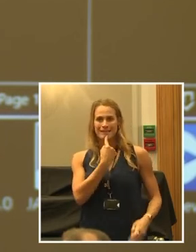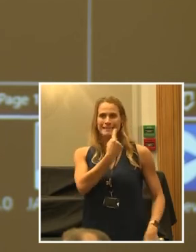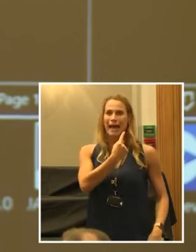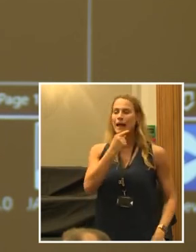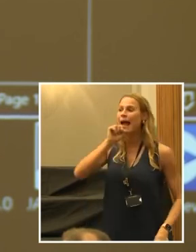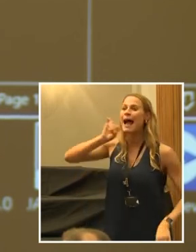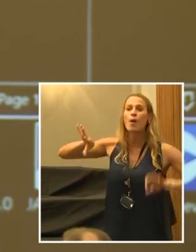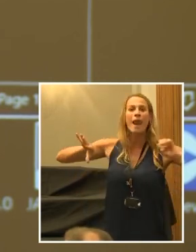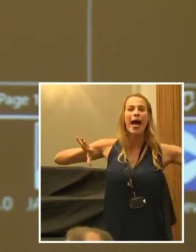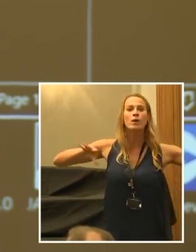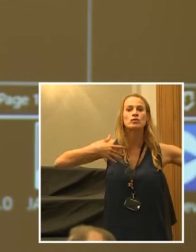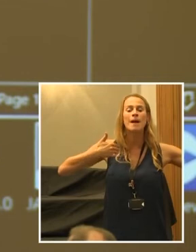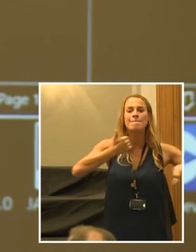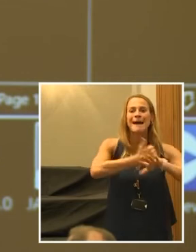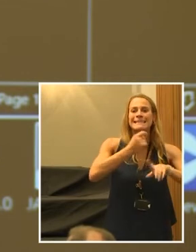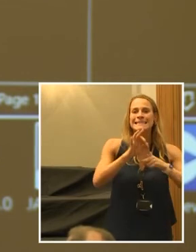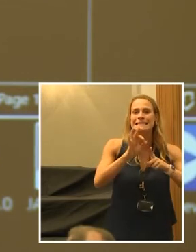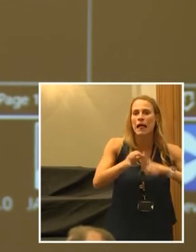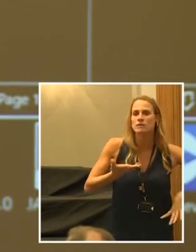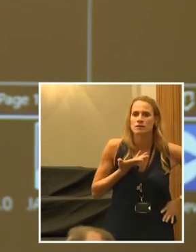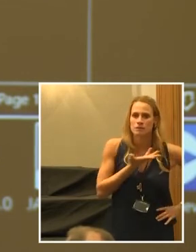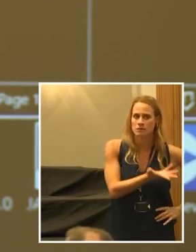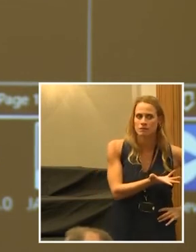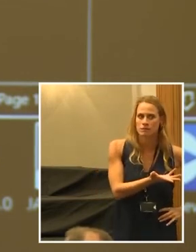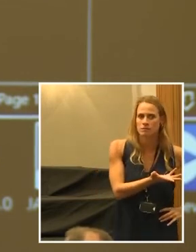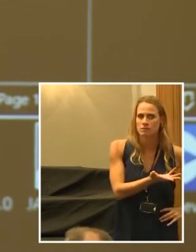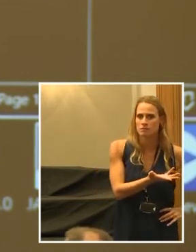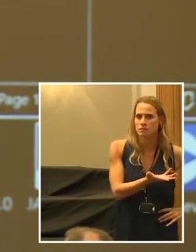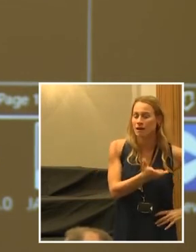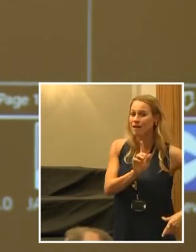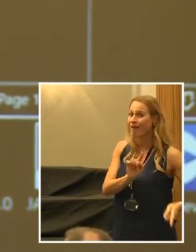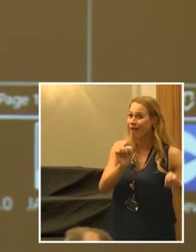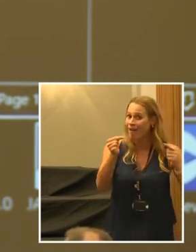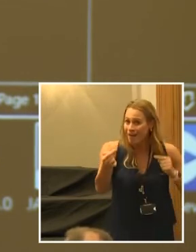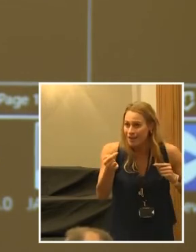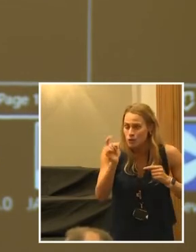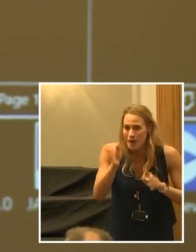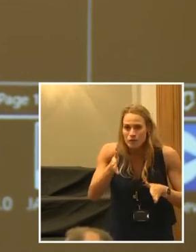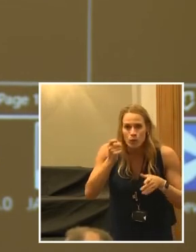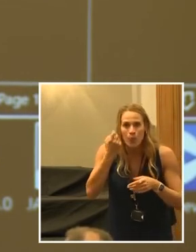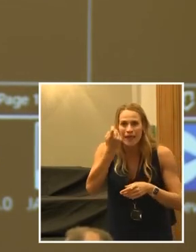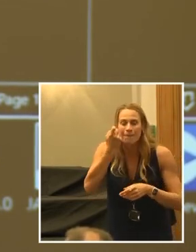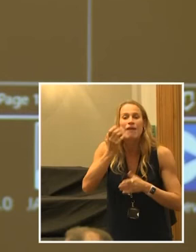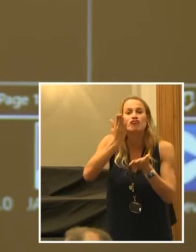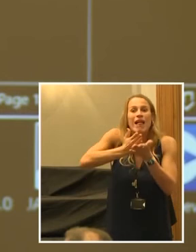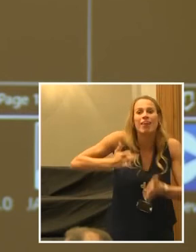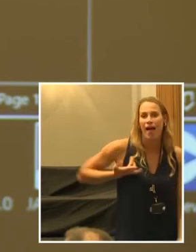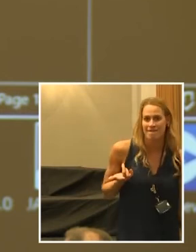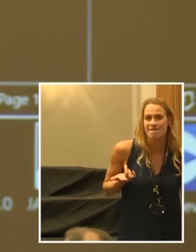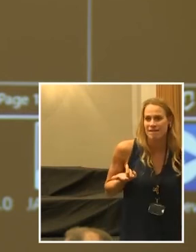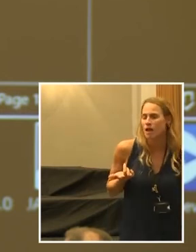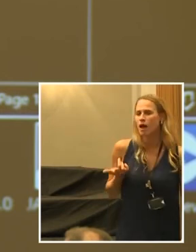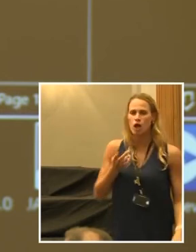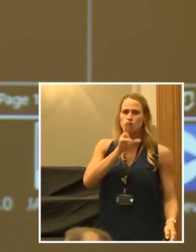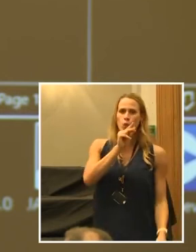out loud with the PIN number? Okay, so let's flip that on its head for a second, because a lot of people say this to me often. So, Davinder, can I just talk to it? I say,